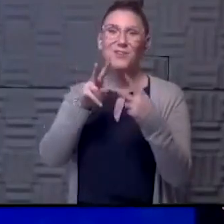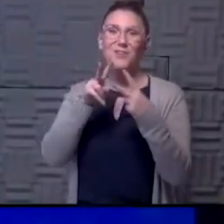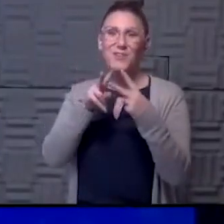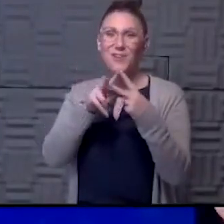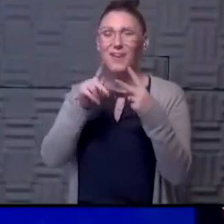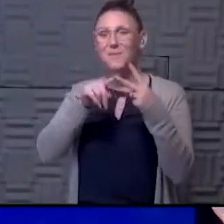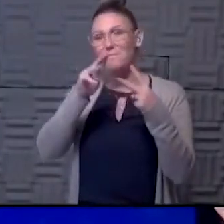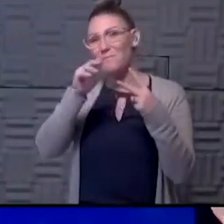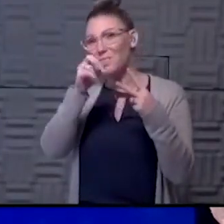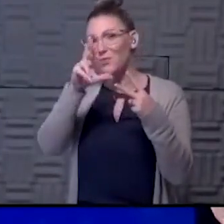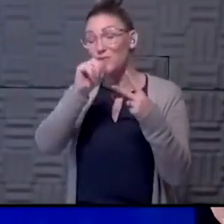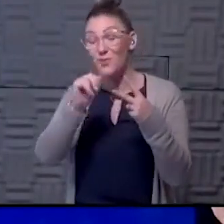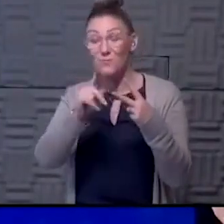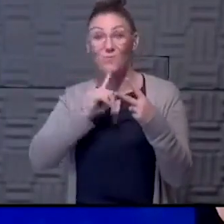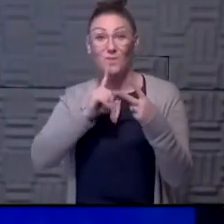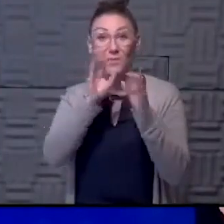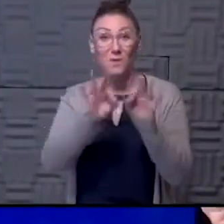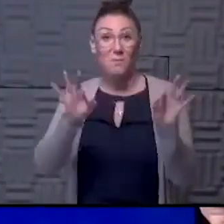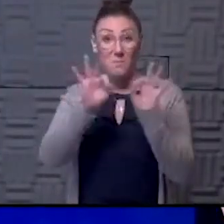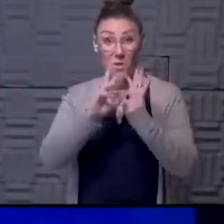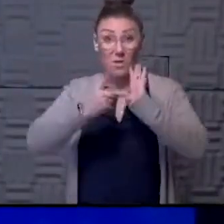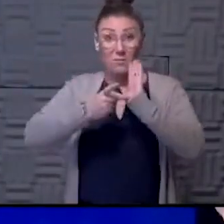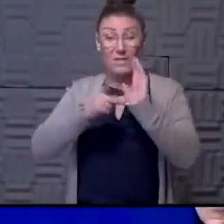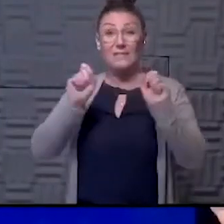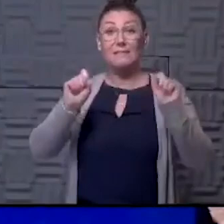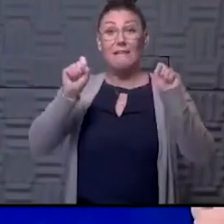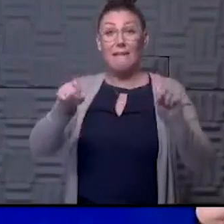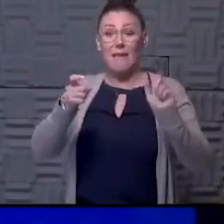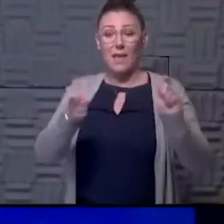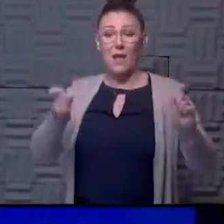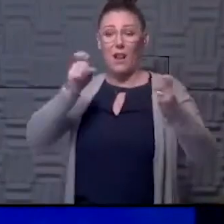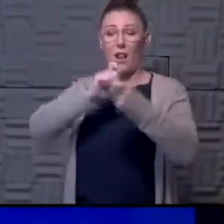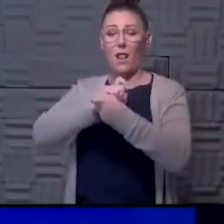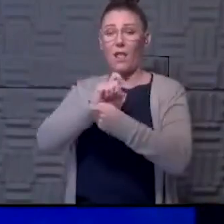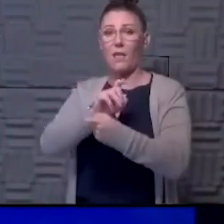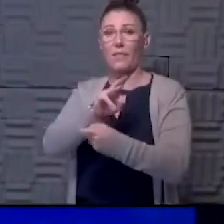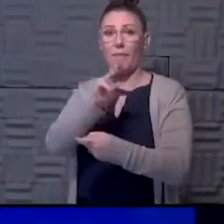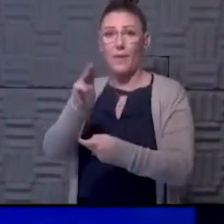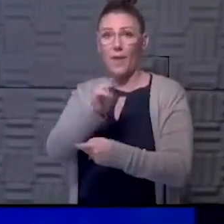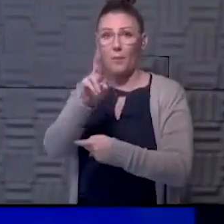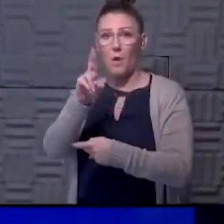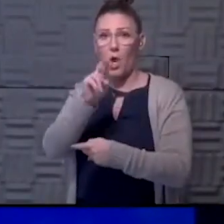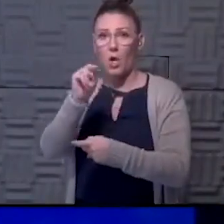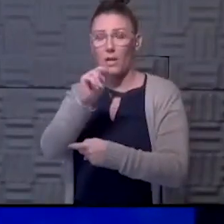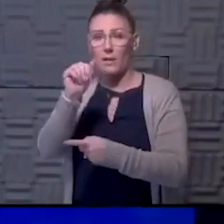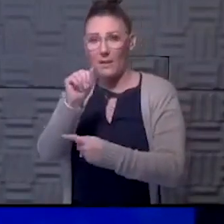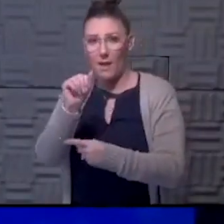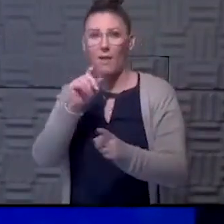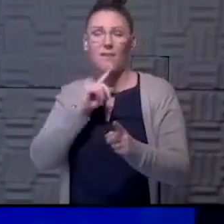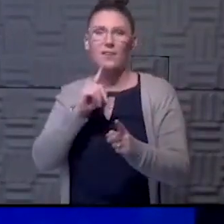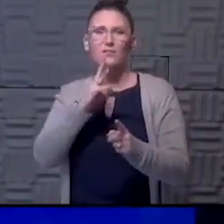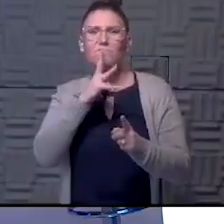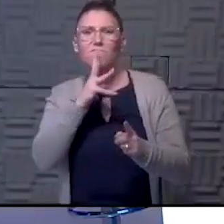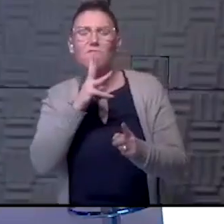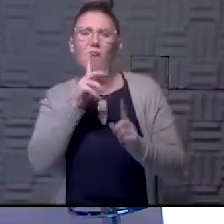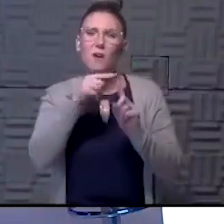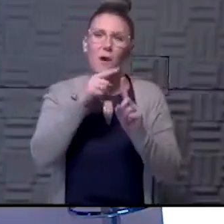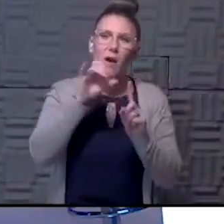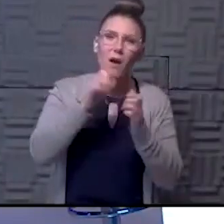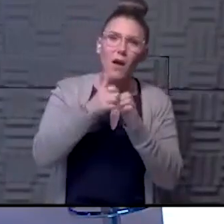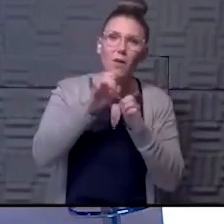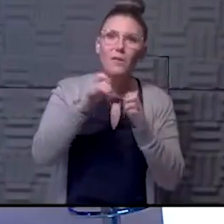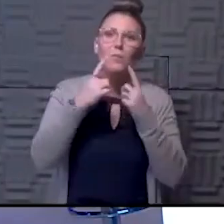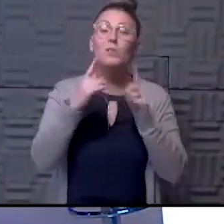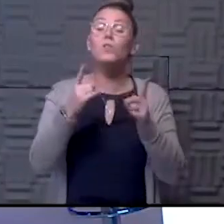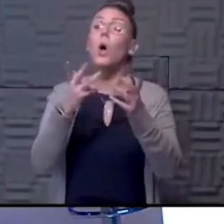that means that they will be able to shift to those messenger RNA delivery vehicles. So talk to us a little bit about how that works. And I